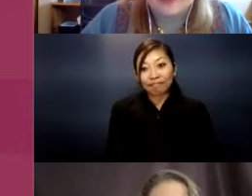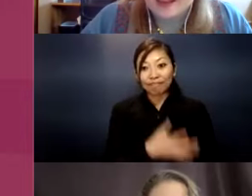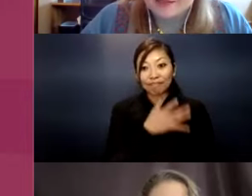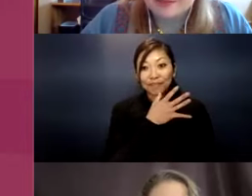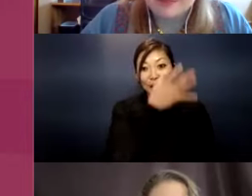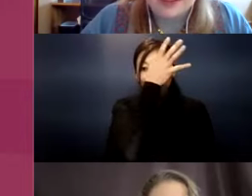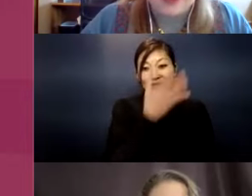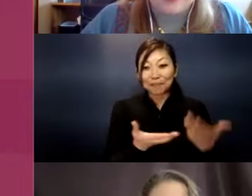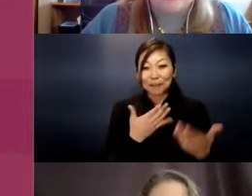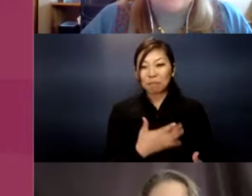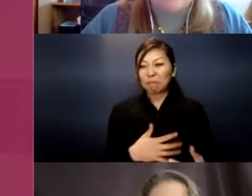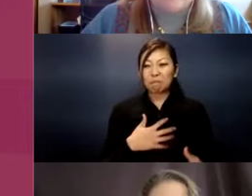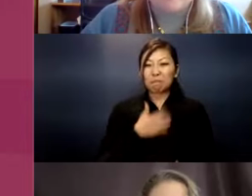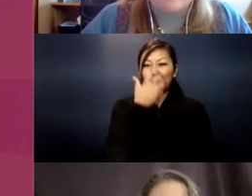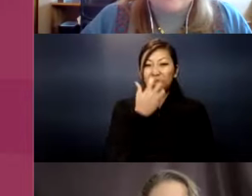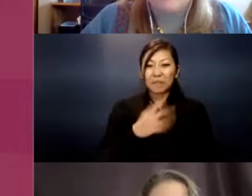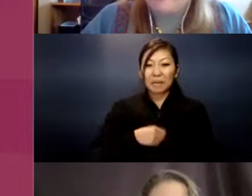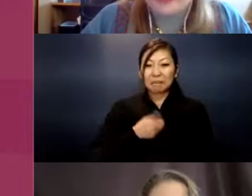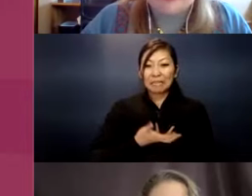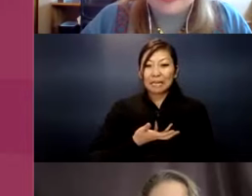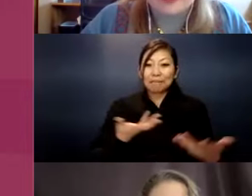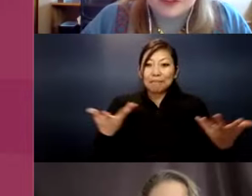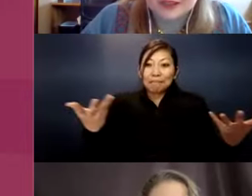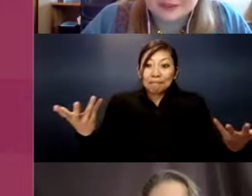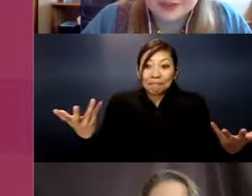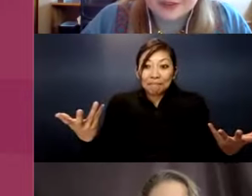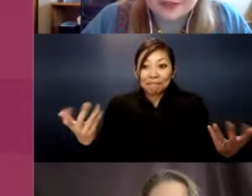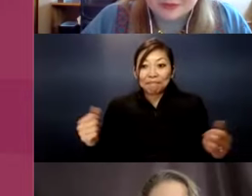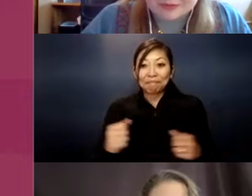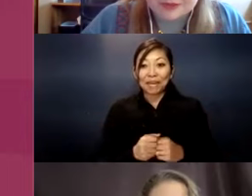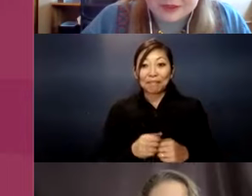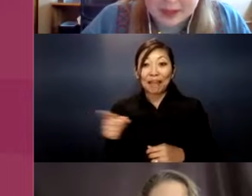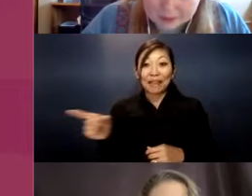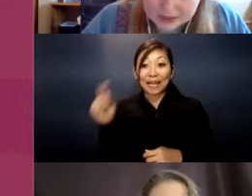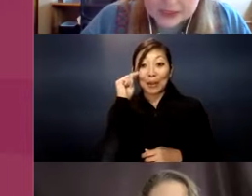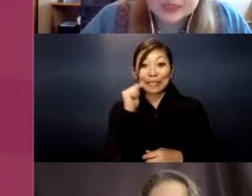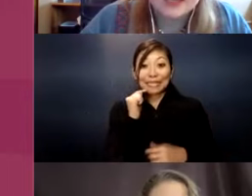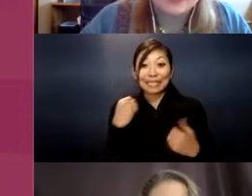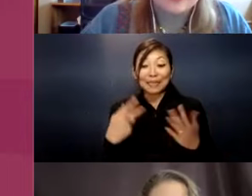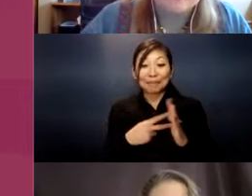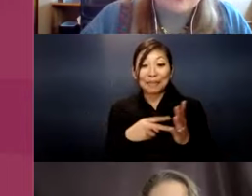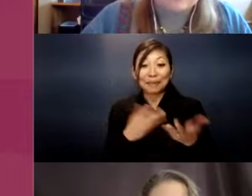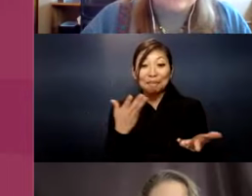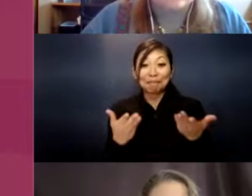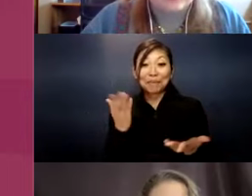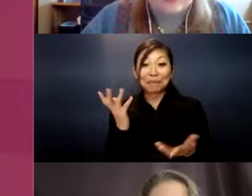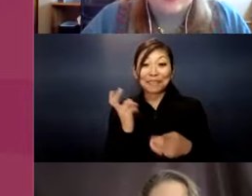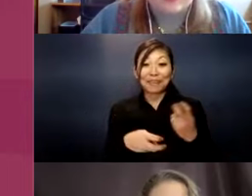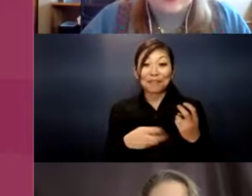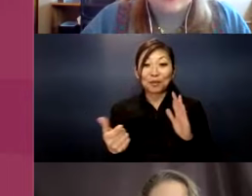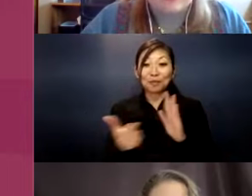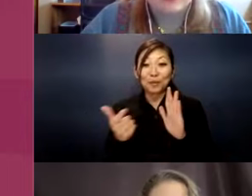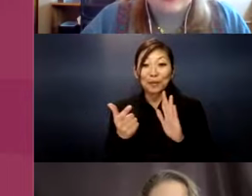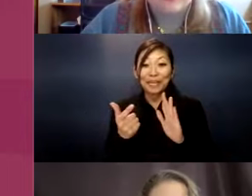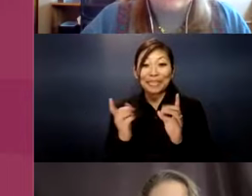might not like that. Um, but they're teenagers. It's probably going to happen. So just